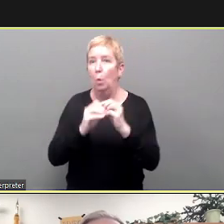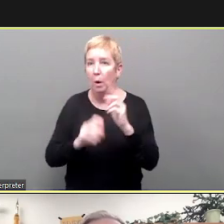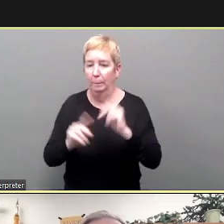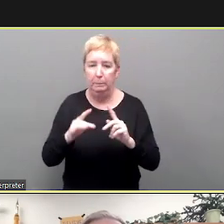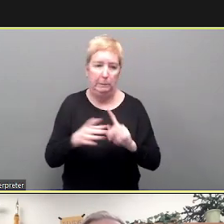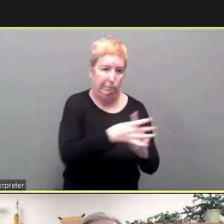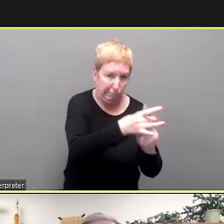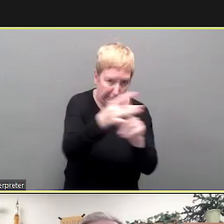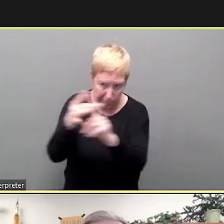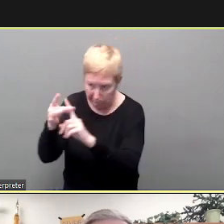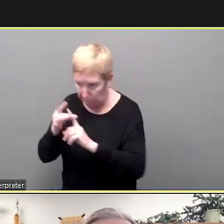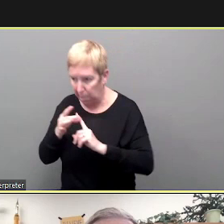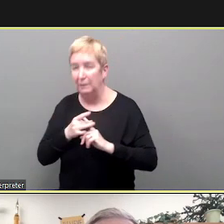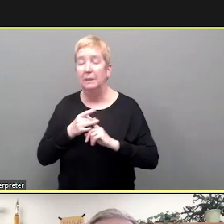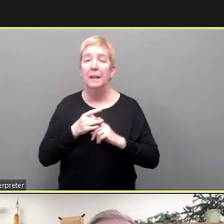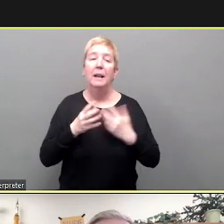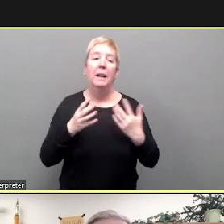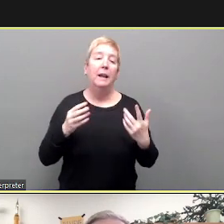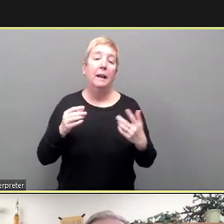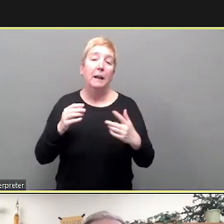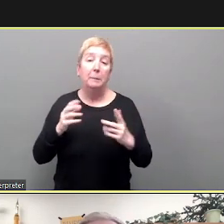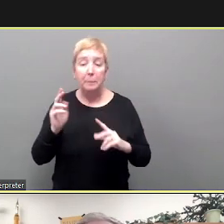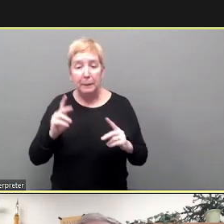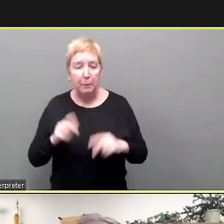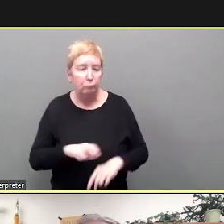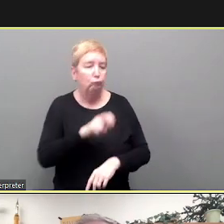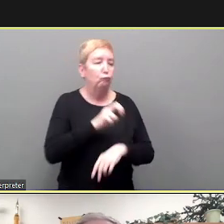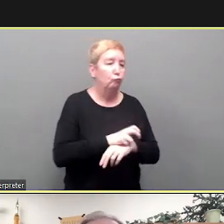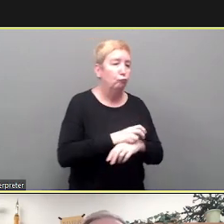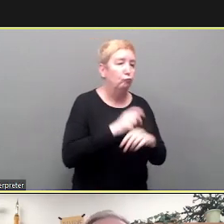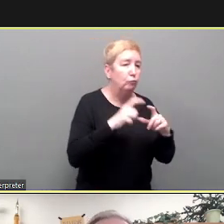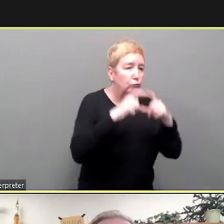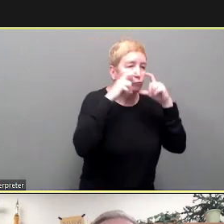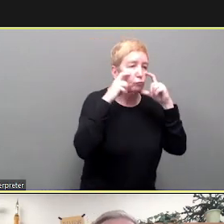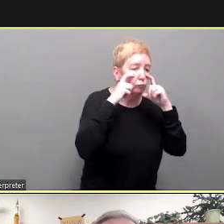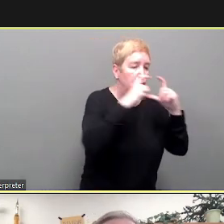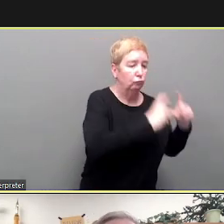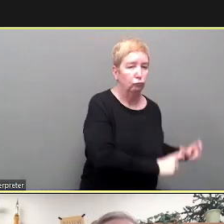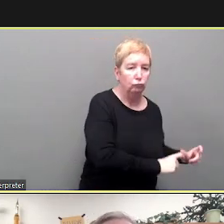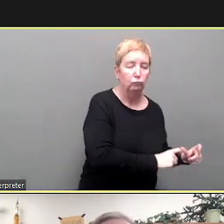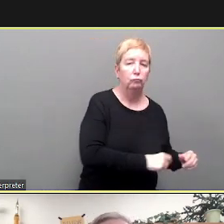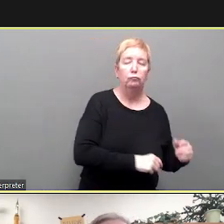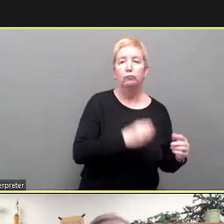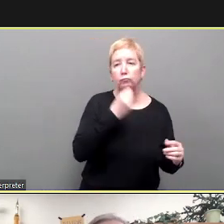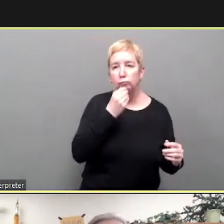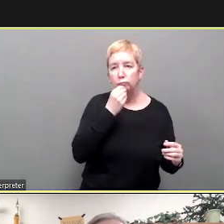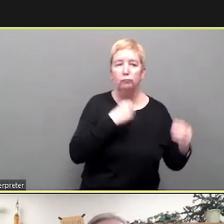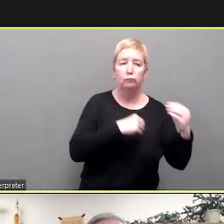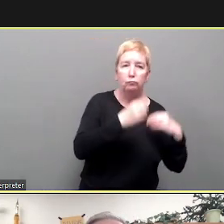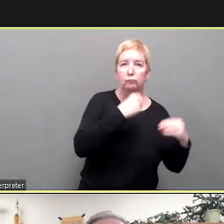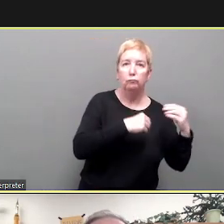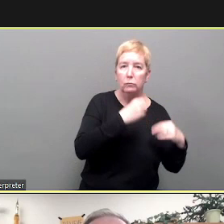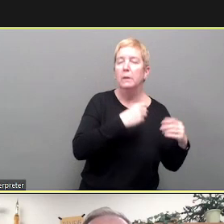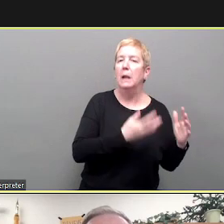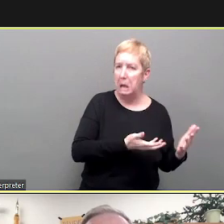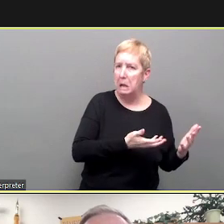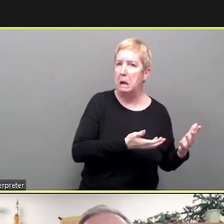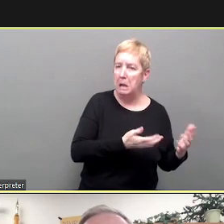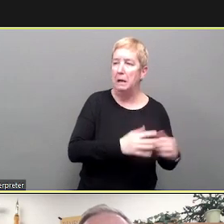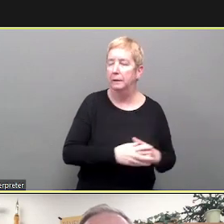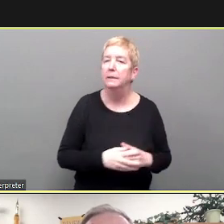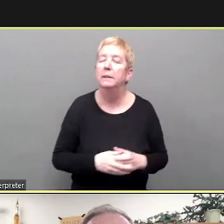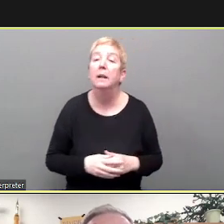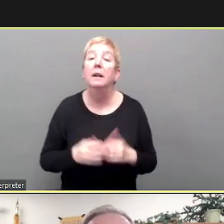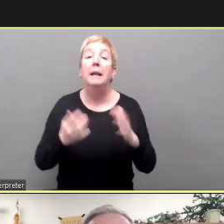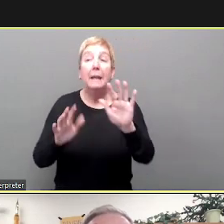without a mask, outside your home, very high risk. Also, it's worth mentioning that I think every single person